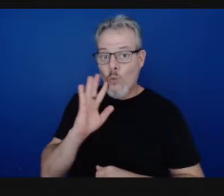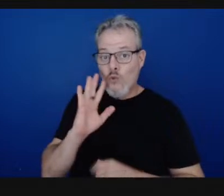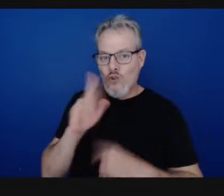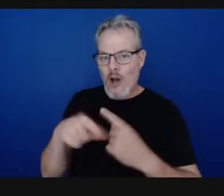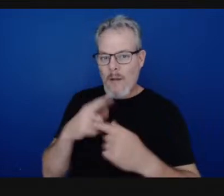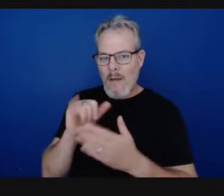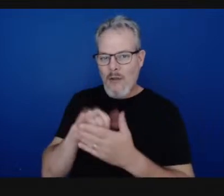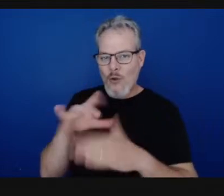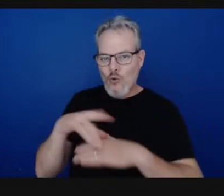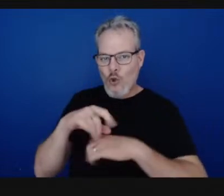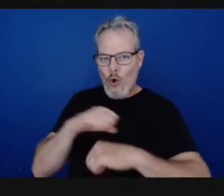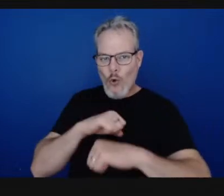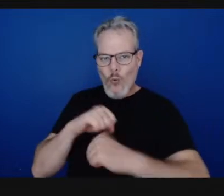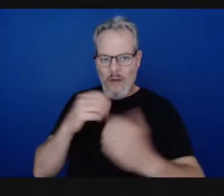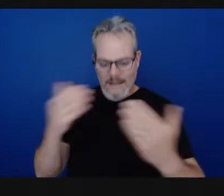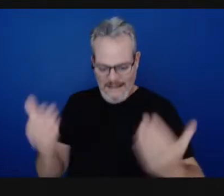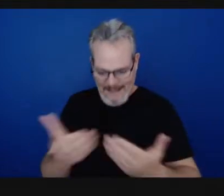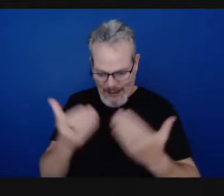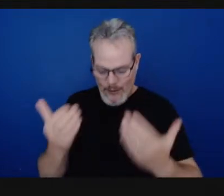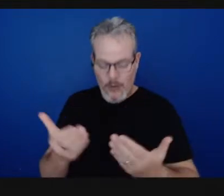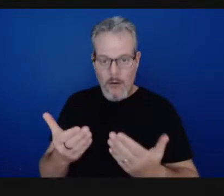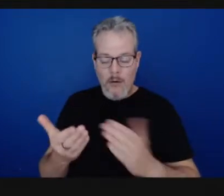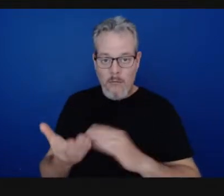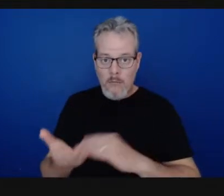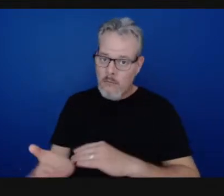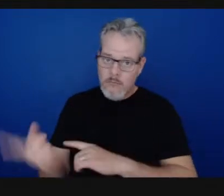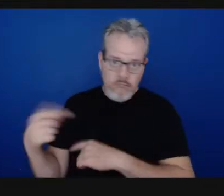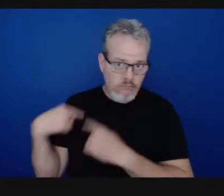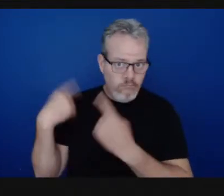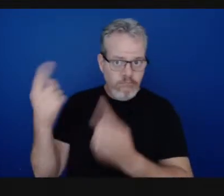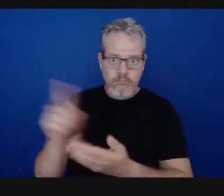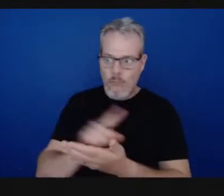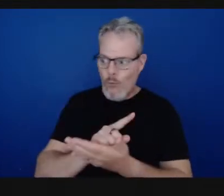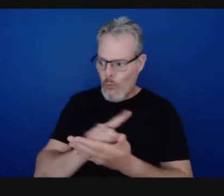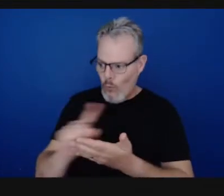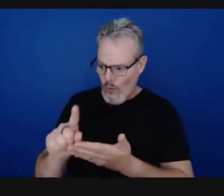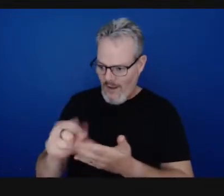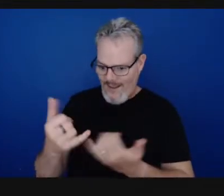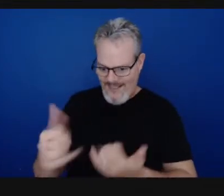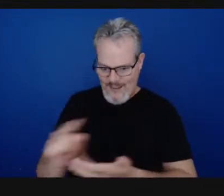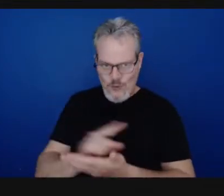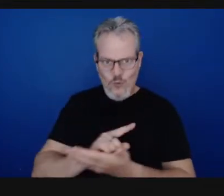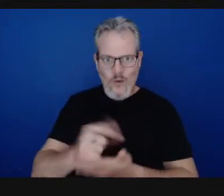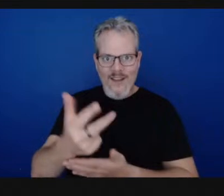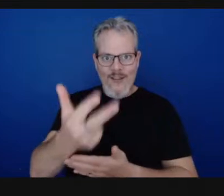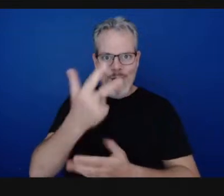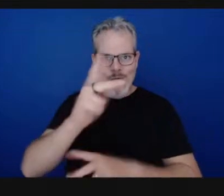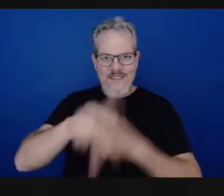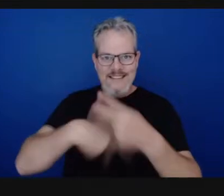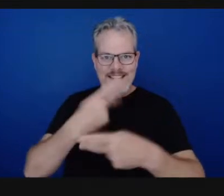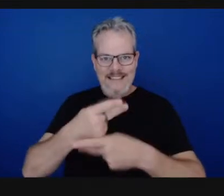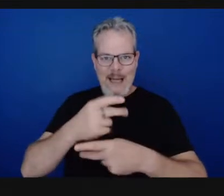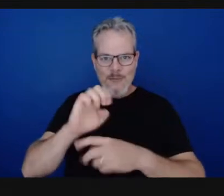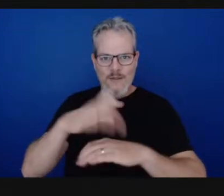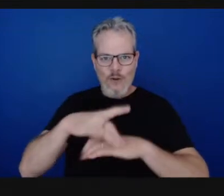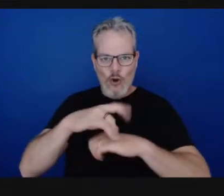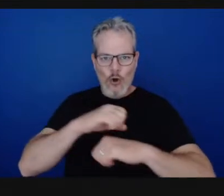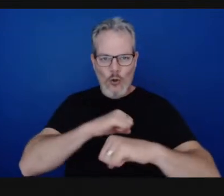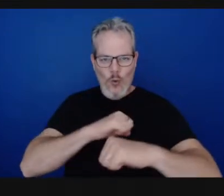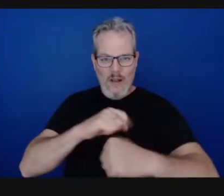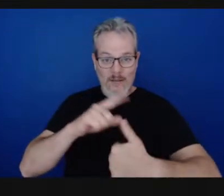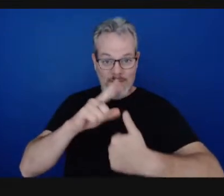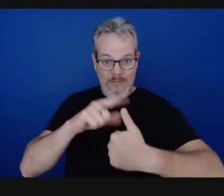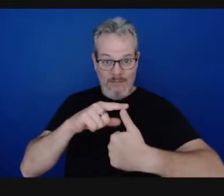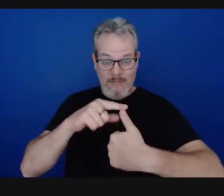here. Kilauea's had all three kinds of earthquakes this week that it normally has. One being those deep